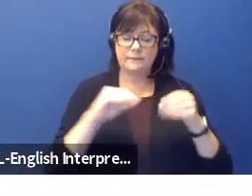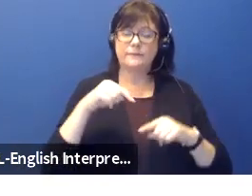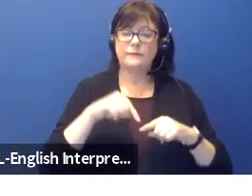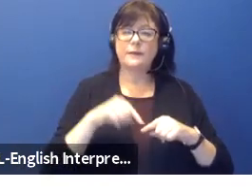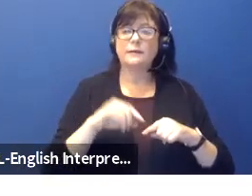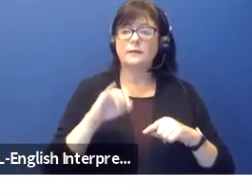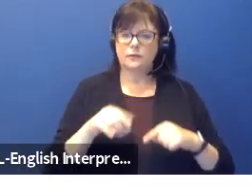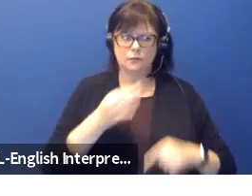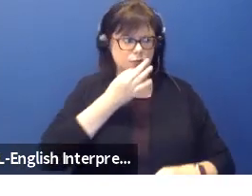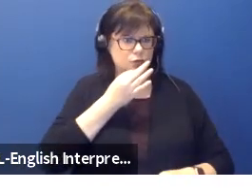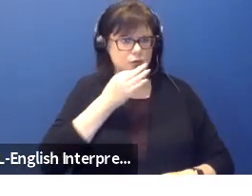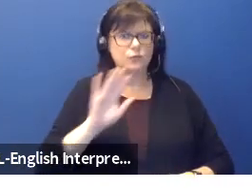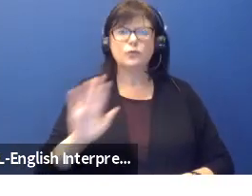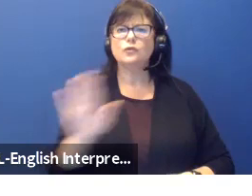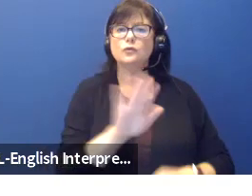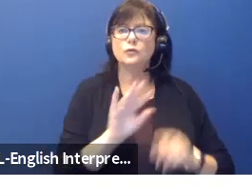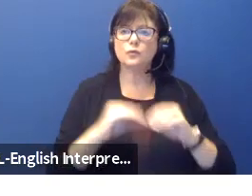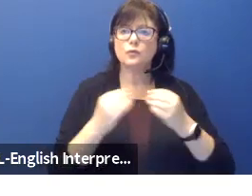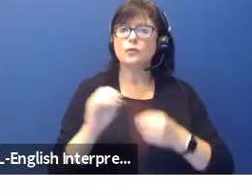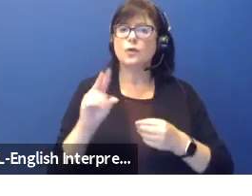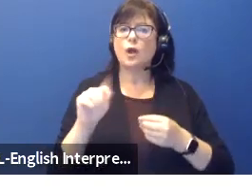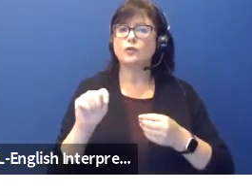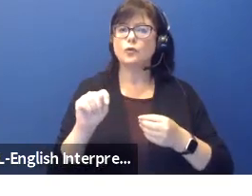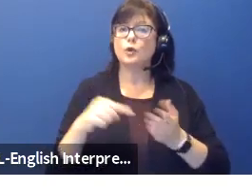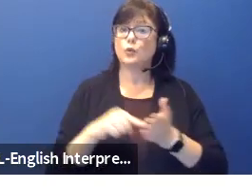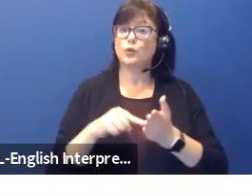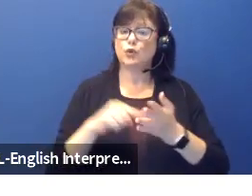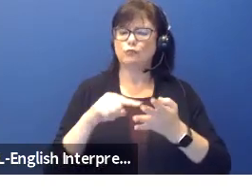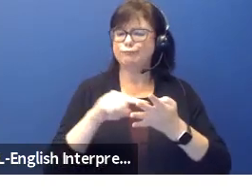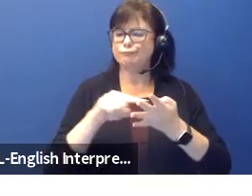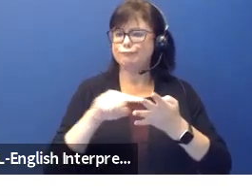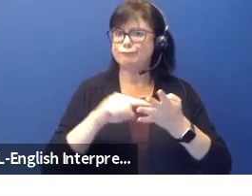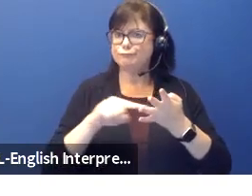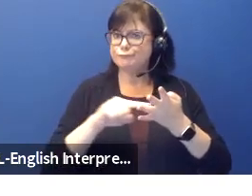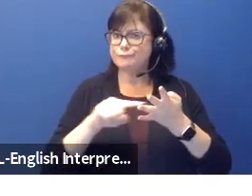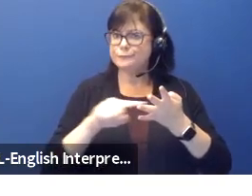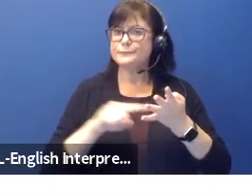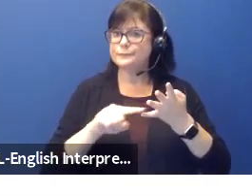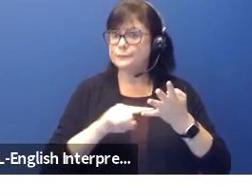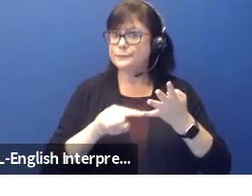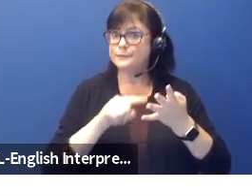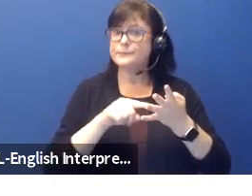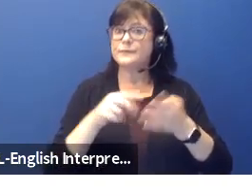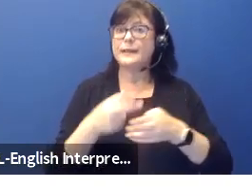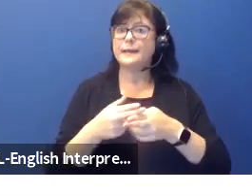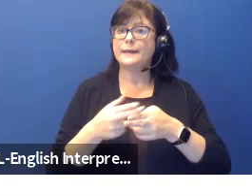in later October, and then the final report for the fiscal year is due the following April.